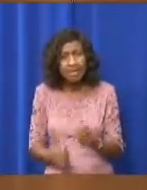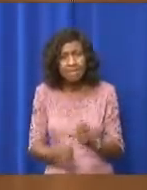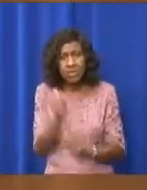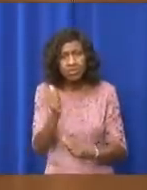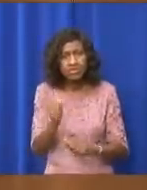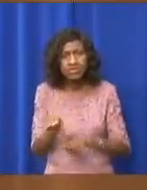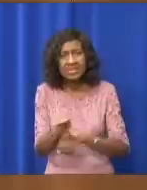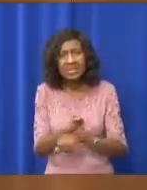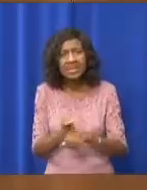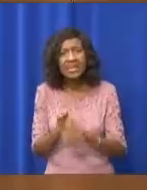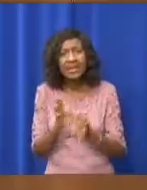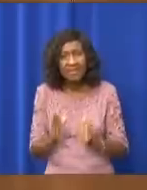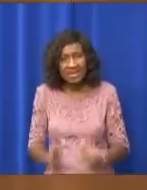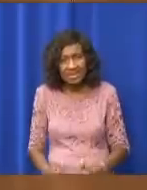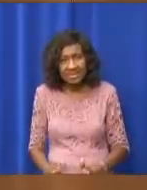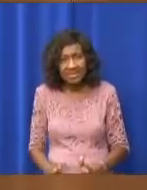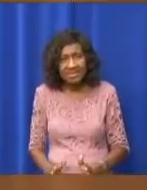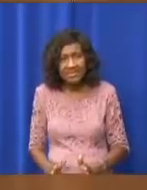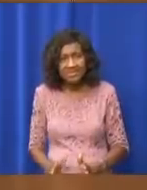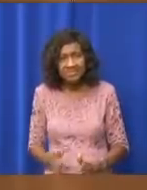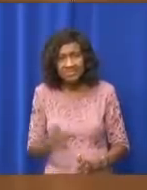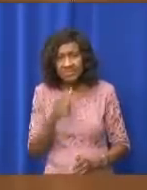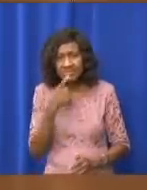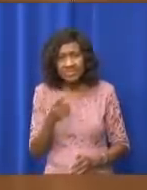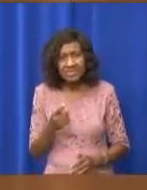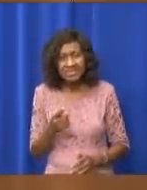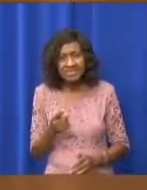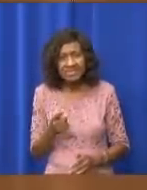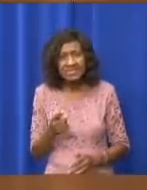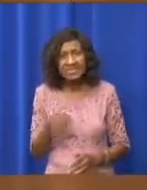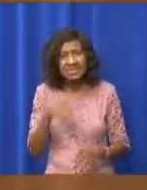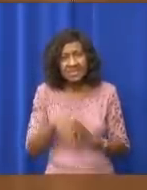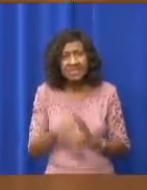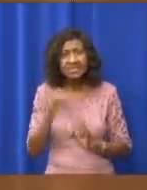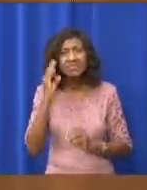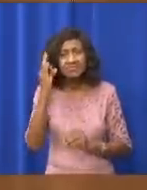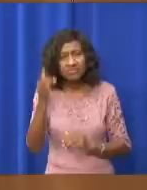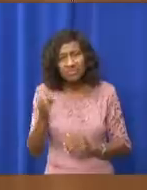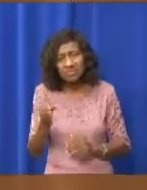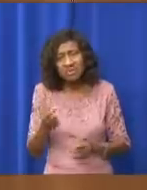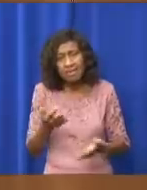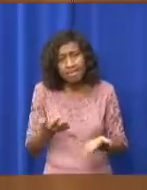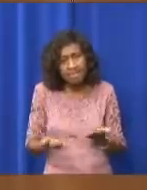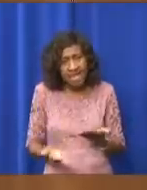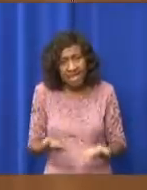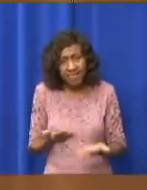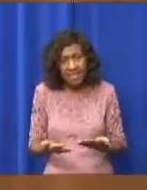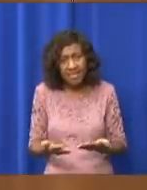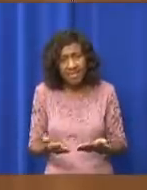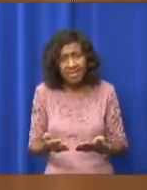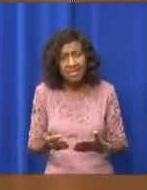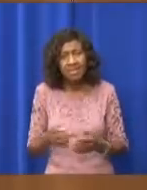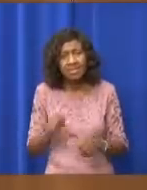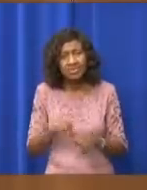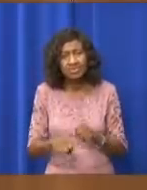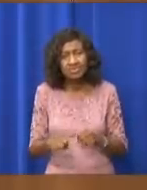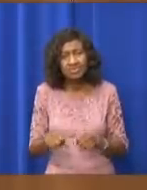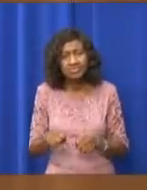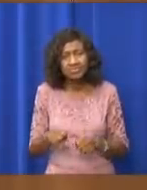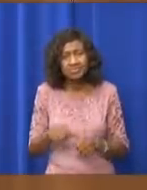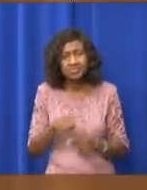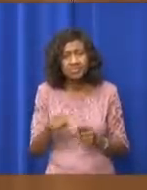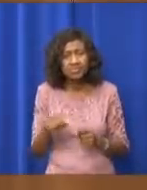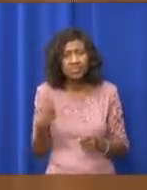So that group of people, I don't see a usefulness for it, but in the future, it may be. So as we think about opening up, it's